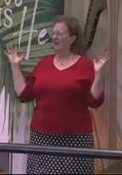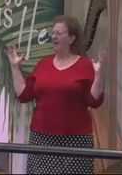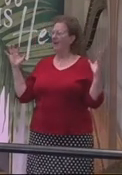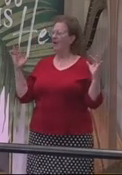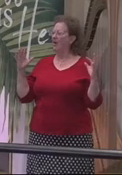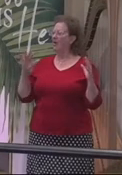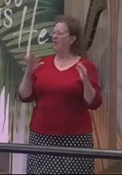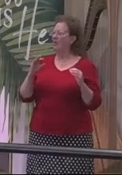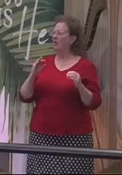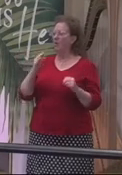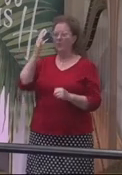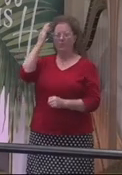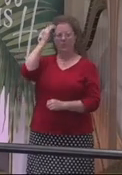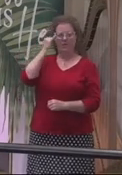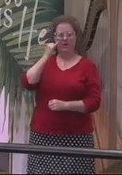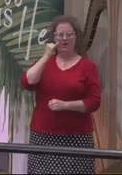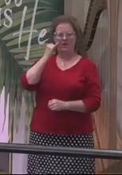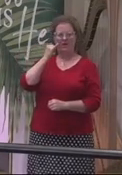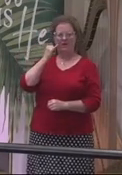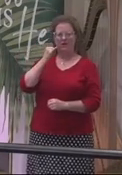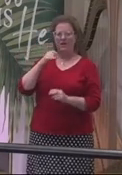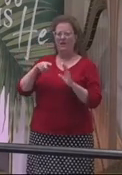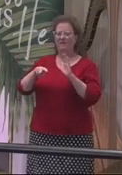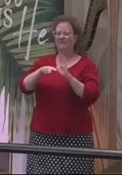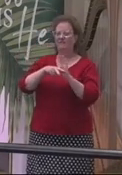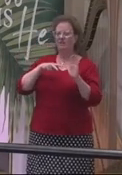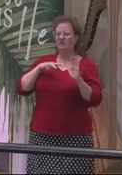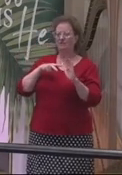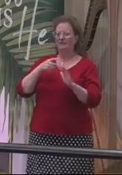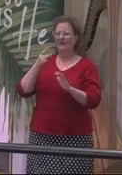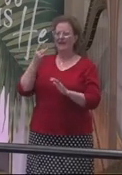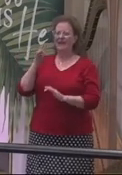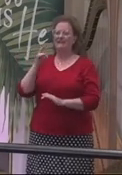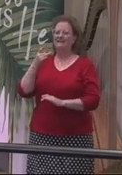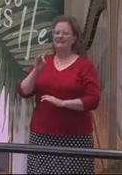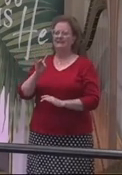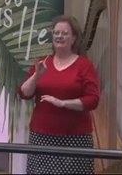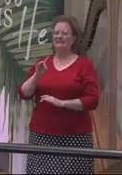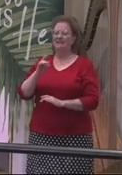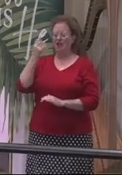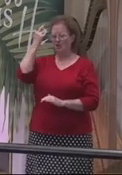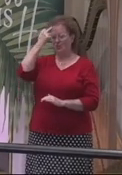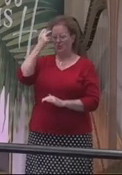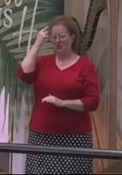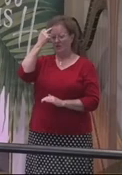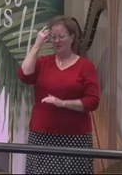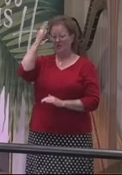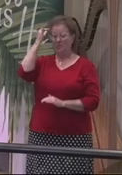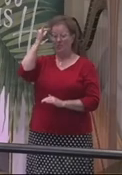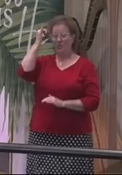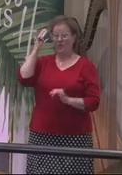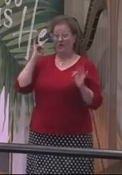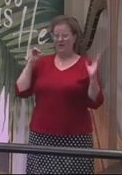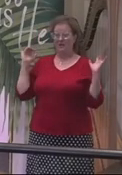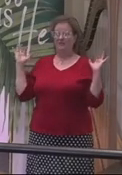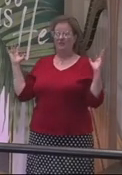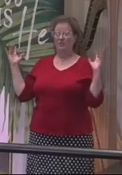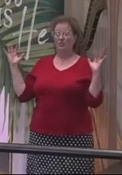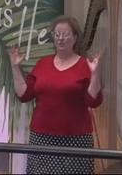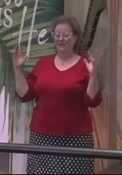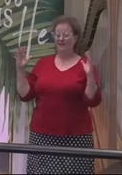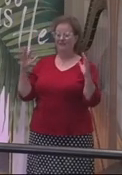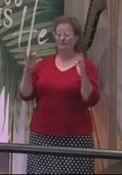That clue is in verse 18 of our reading. Look at what it says. The reason why